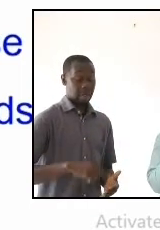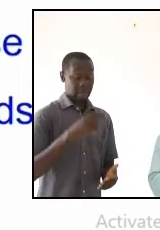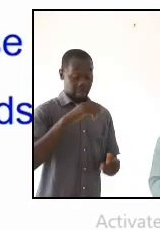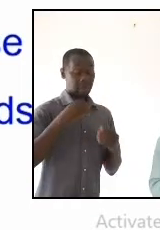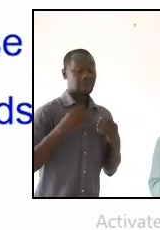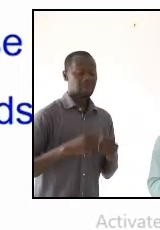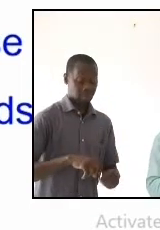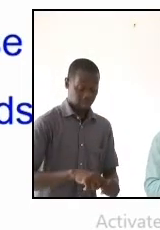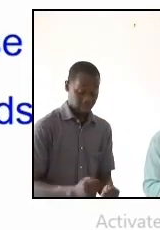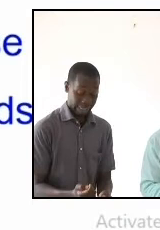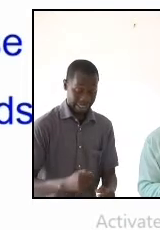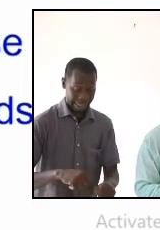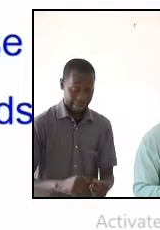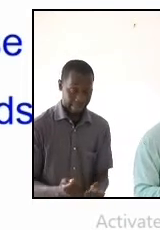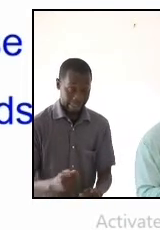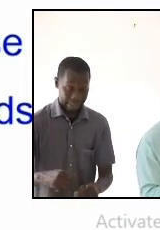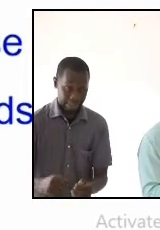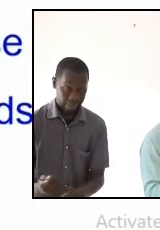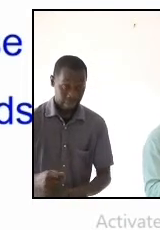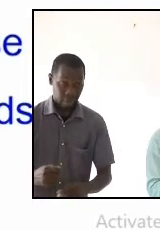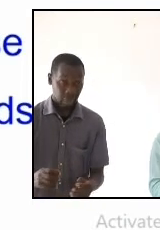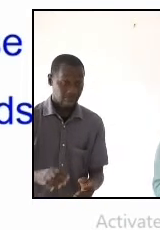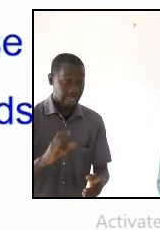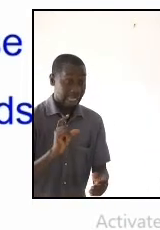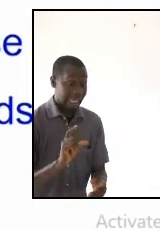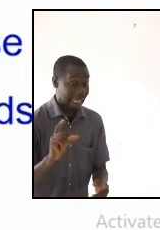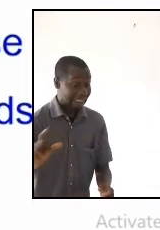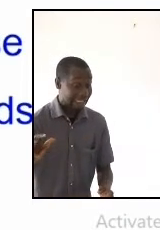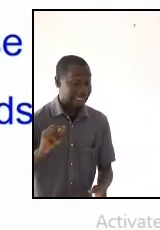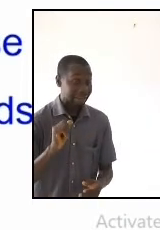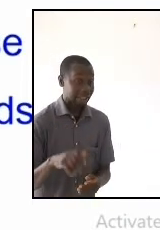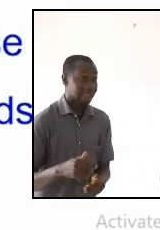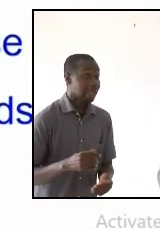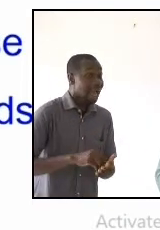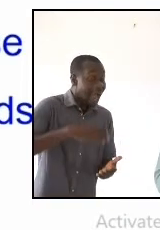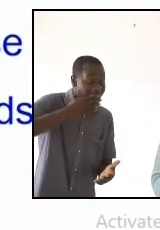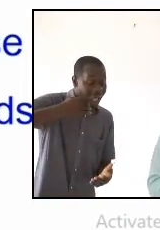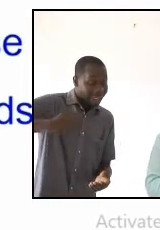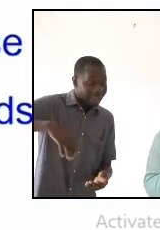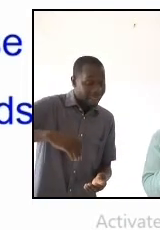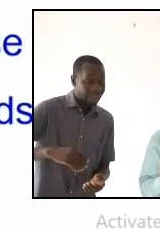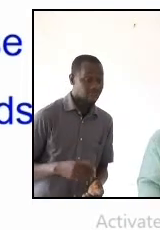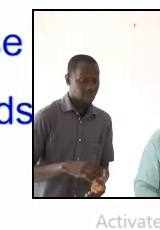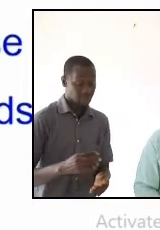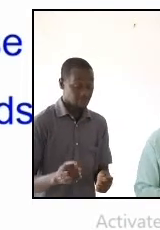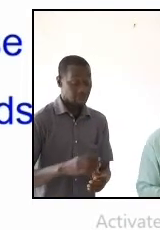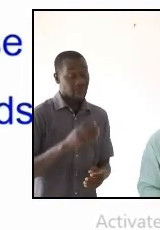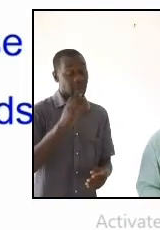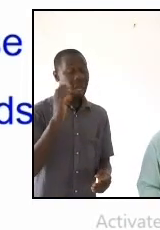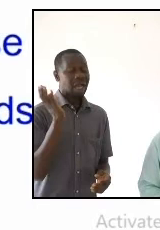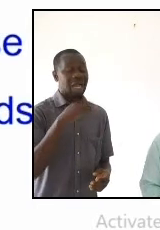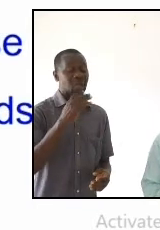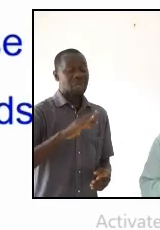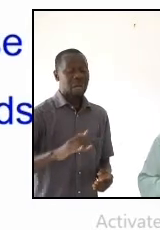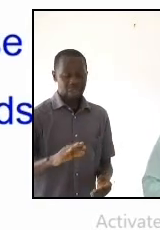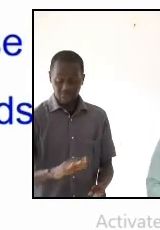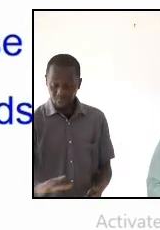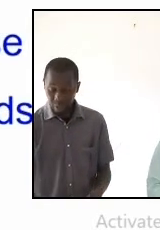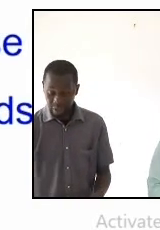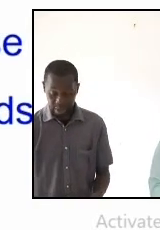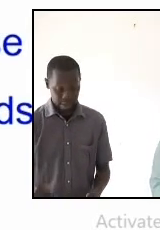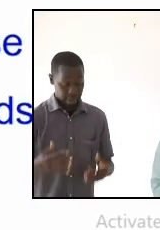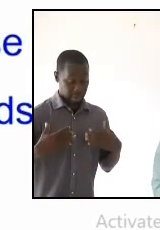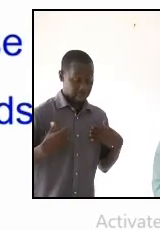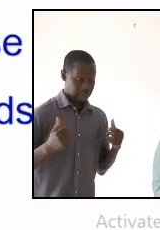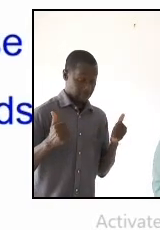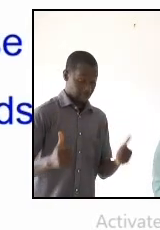to break down this lactic acid and to the normal carbon dioxide and water, and you get